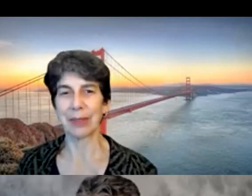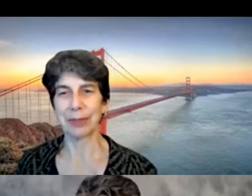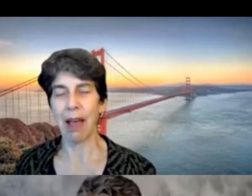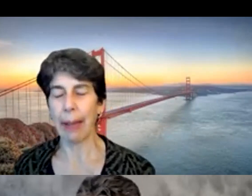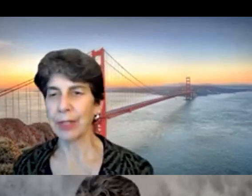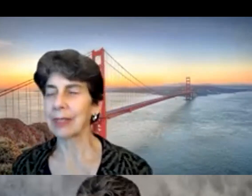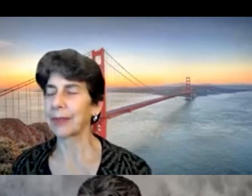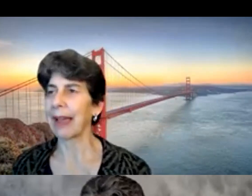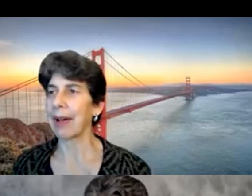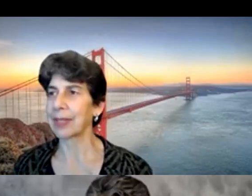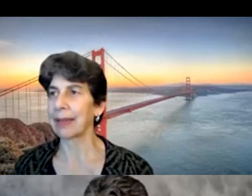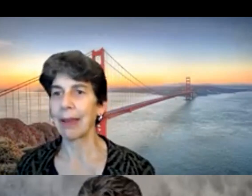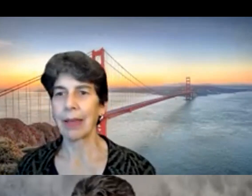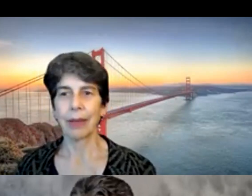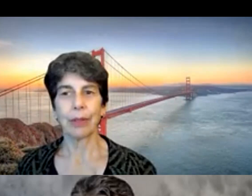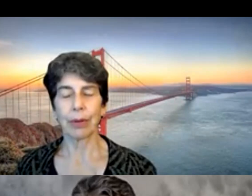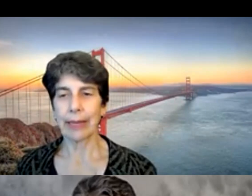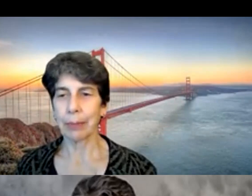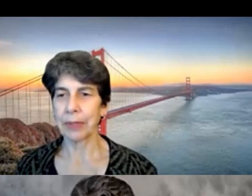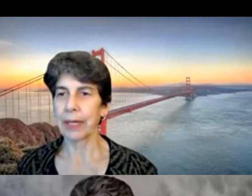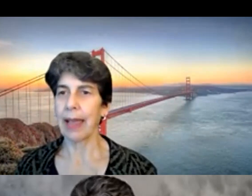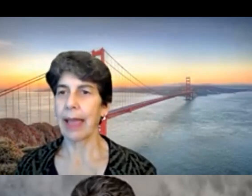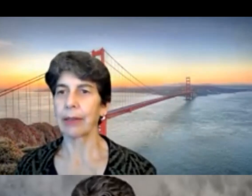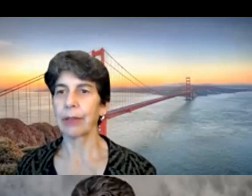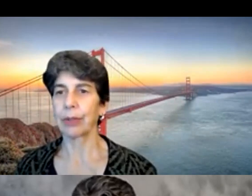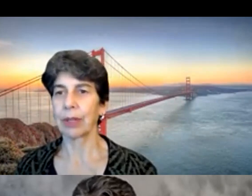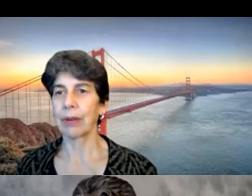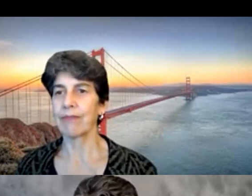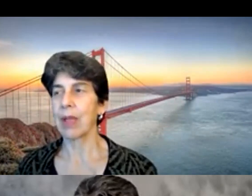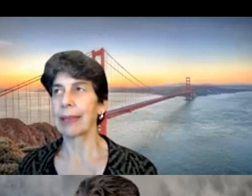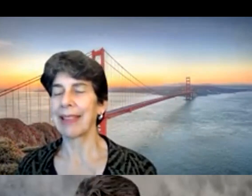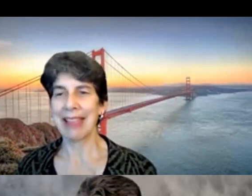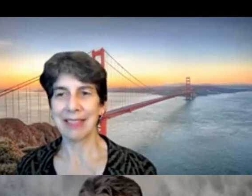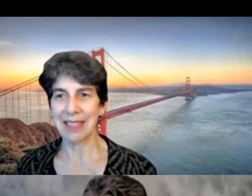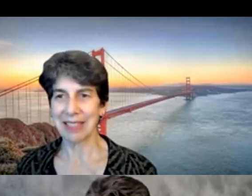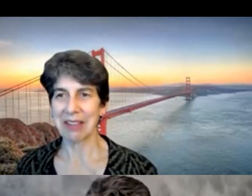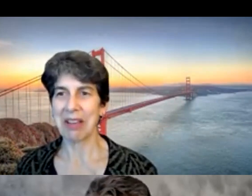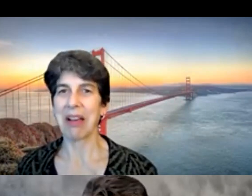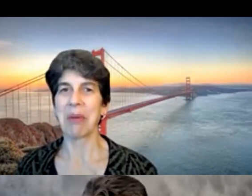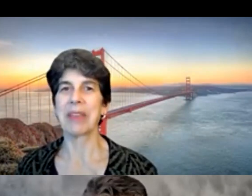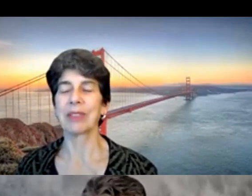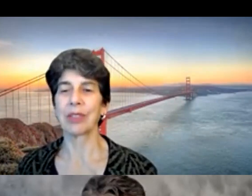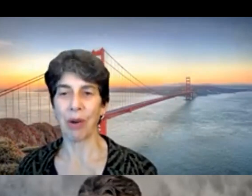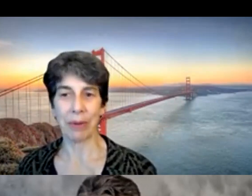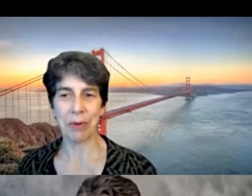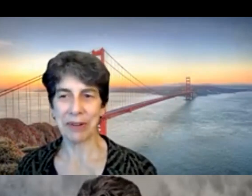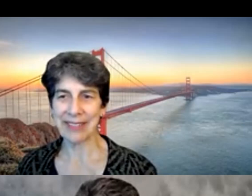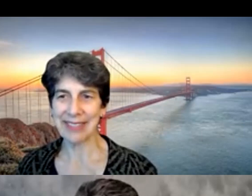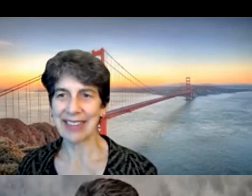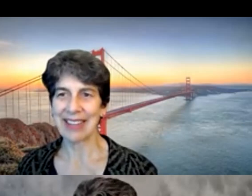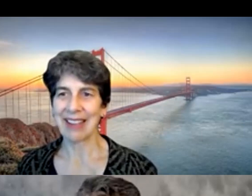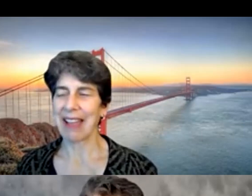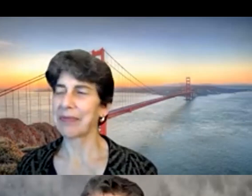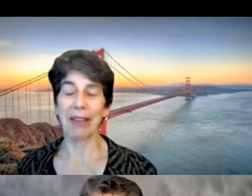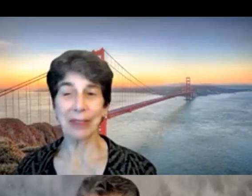and lots of different options for housing, your input and your lens is so